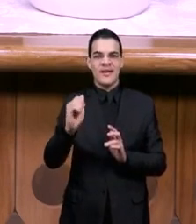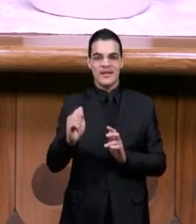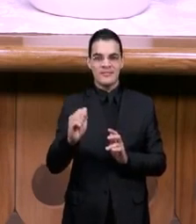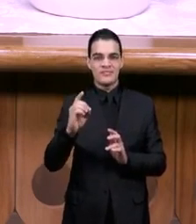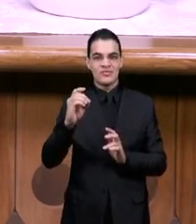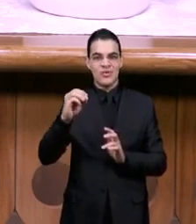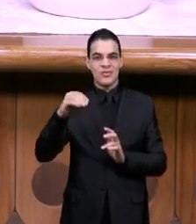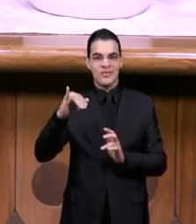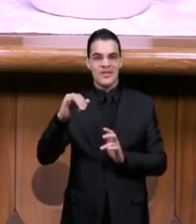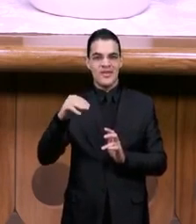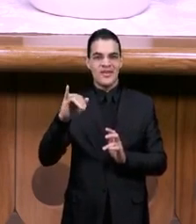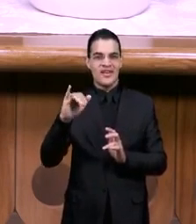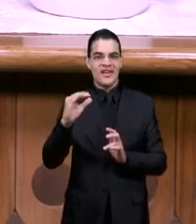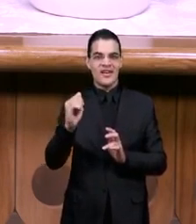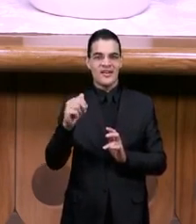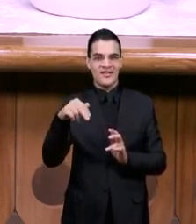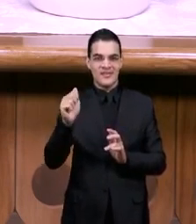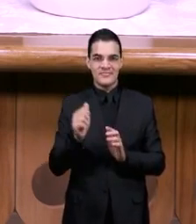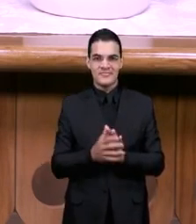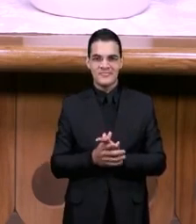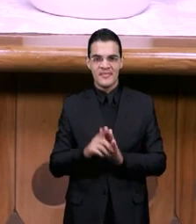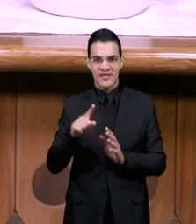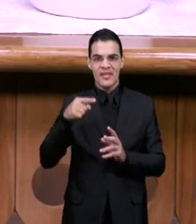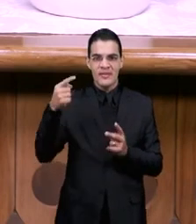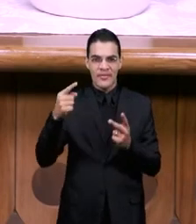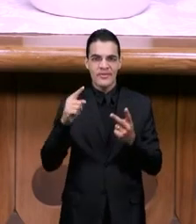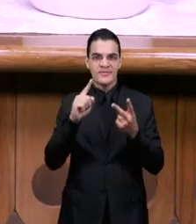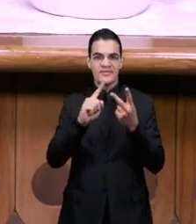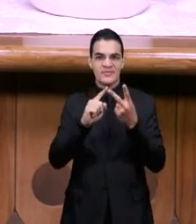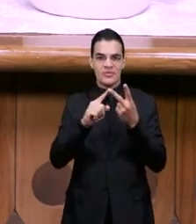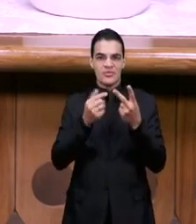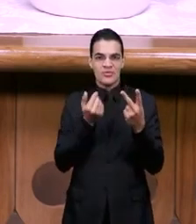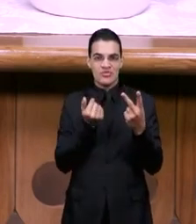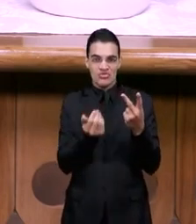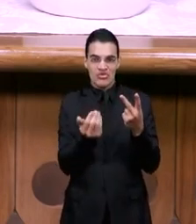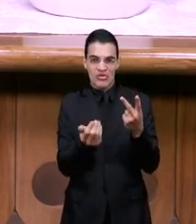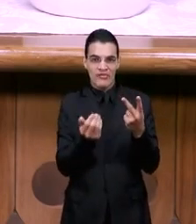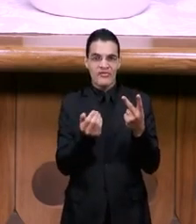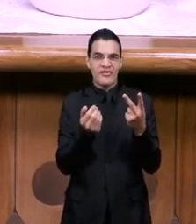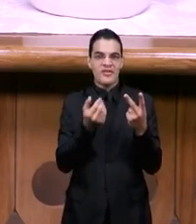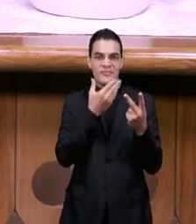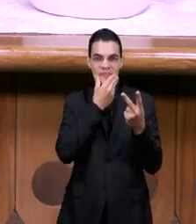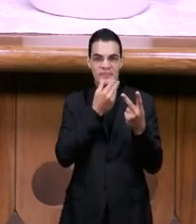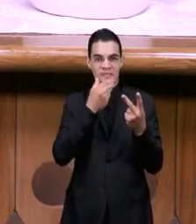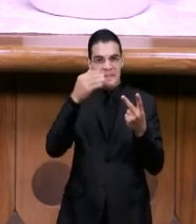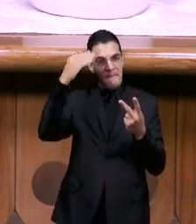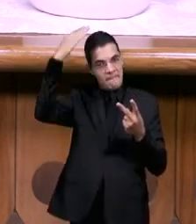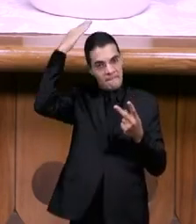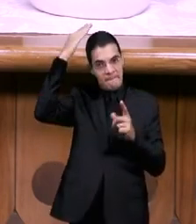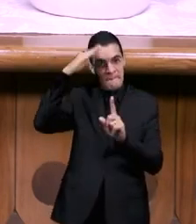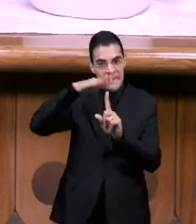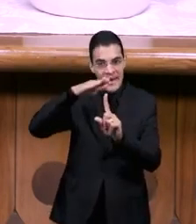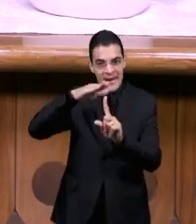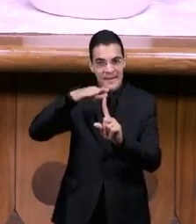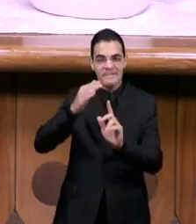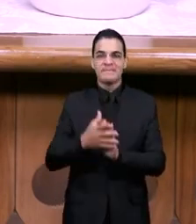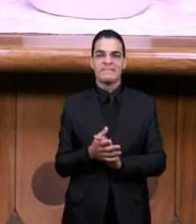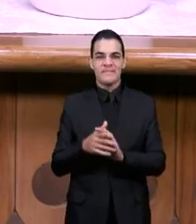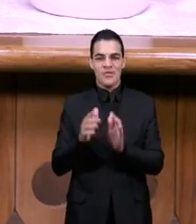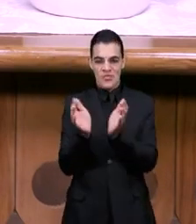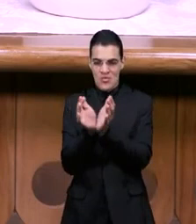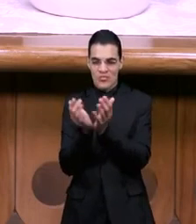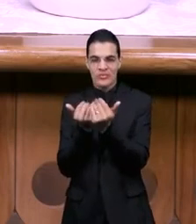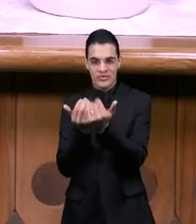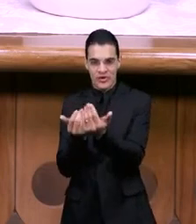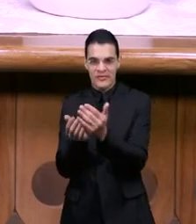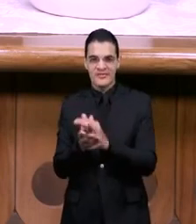very participatory. And then we're also going to Paraná, where we are going to have André Luis. There's a in the youth group in